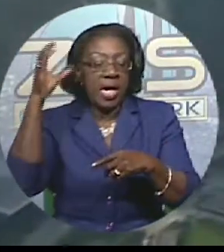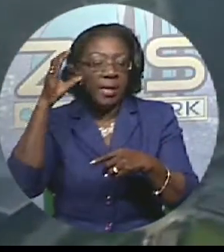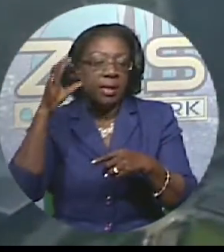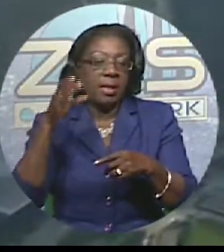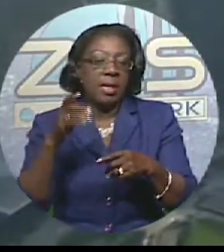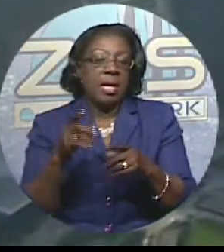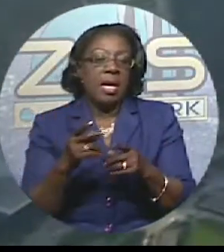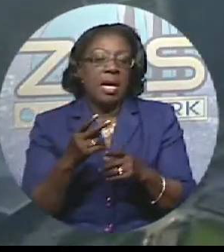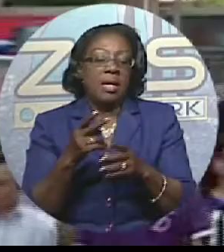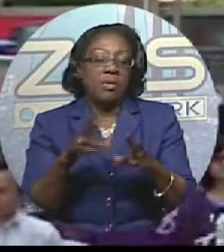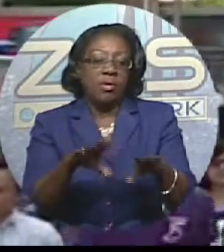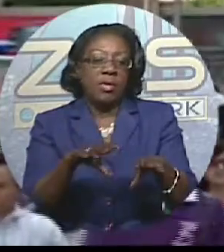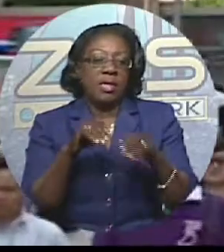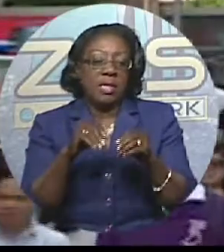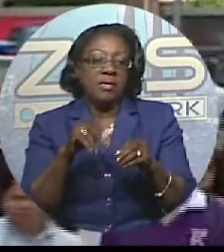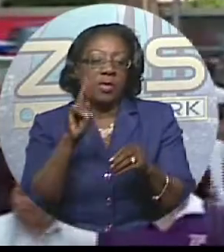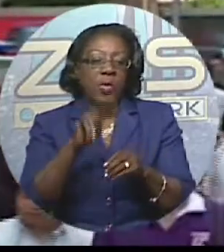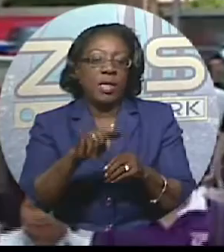will receive